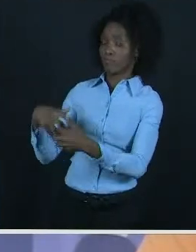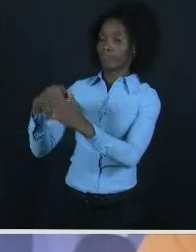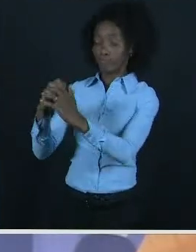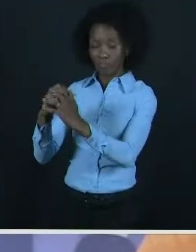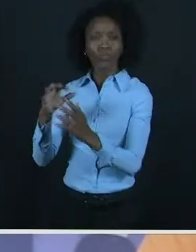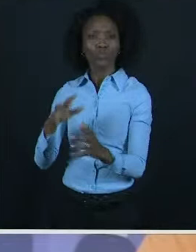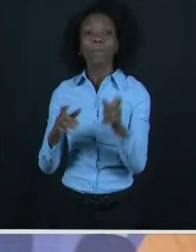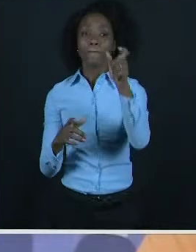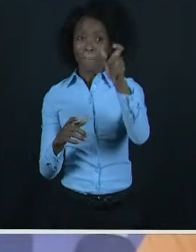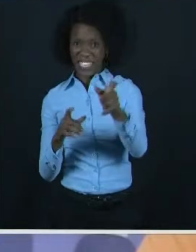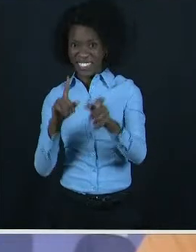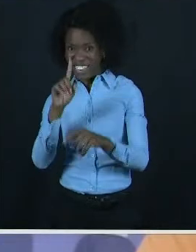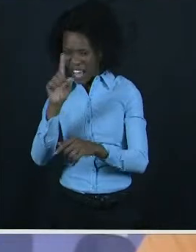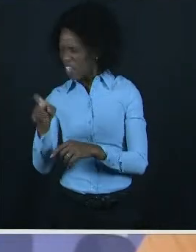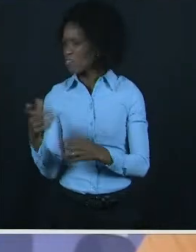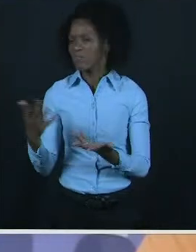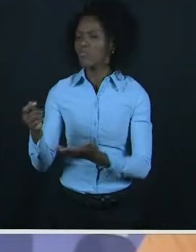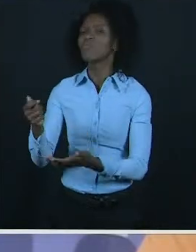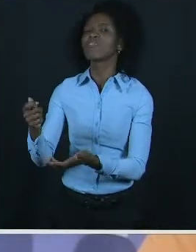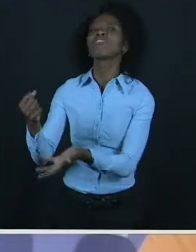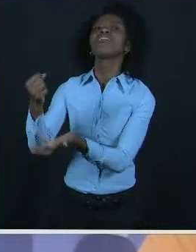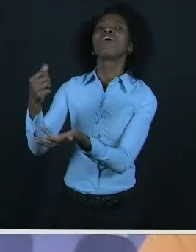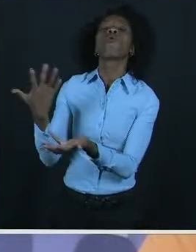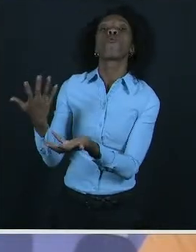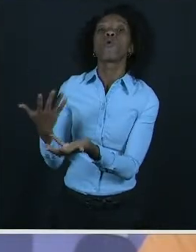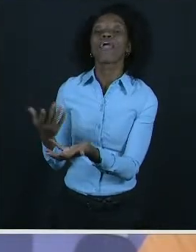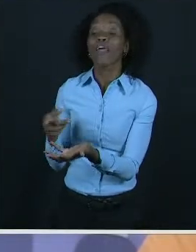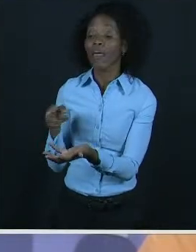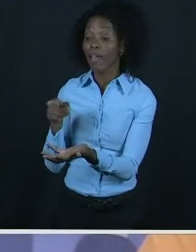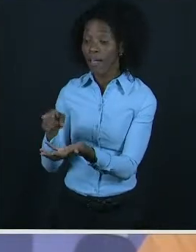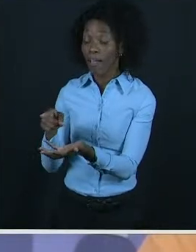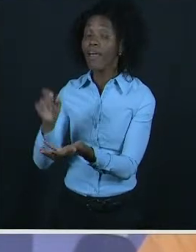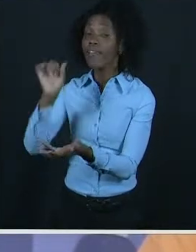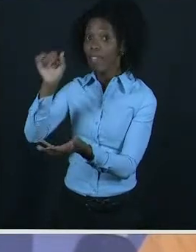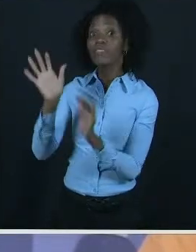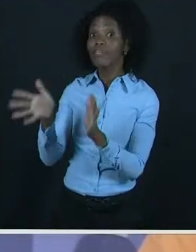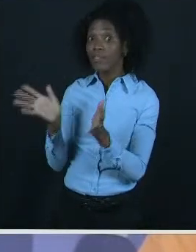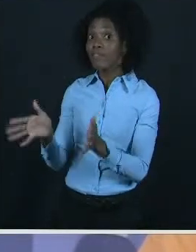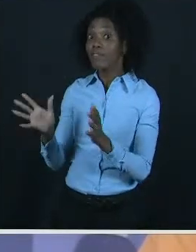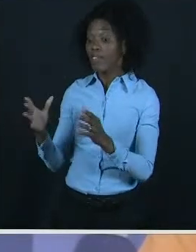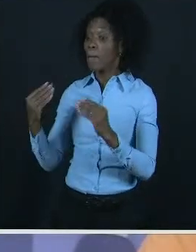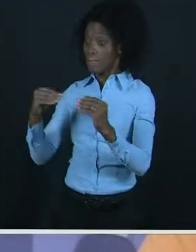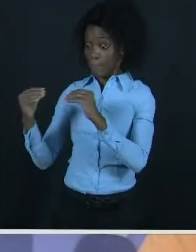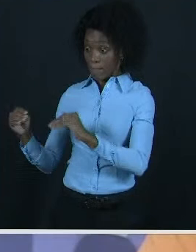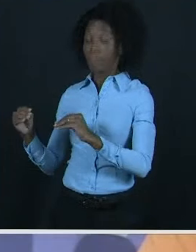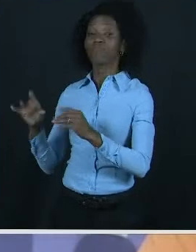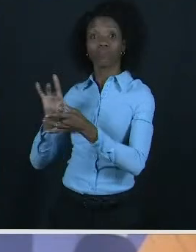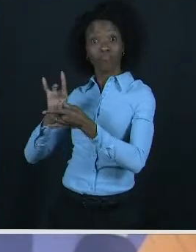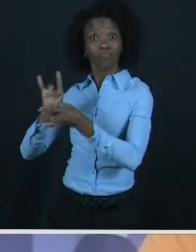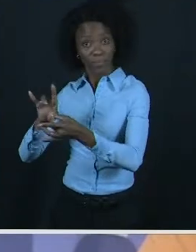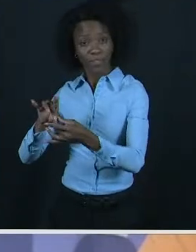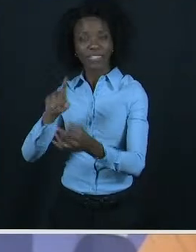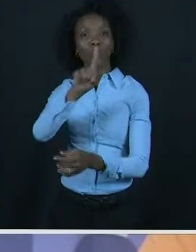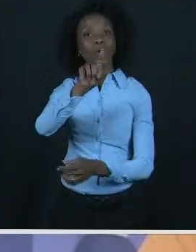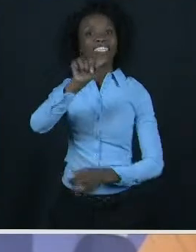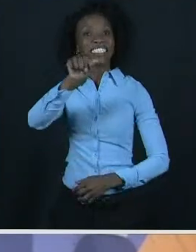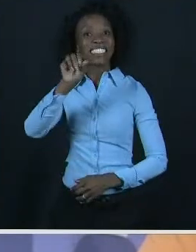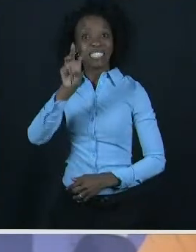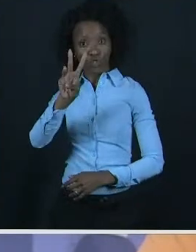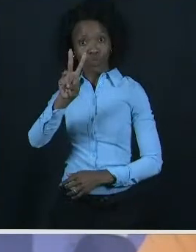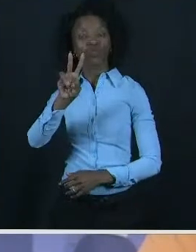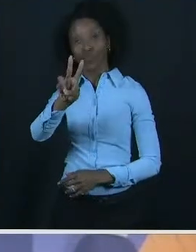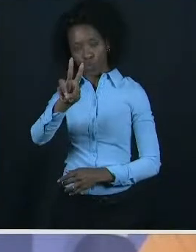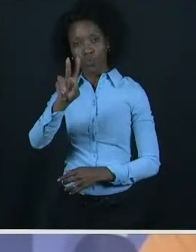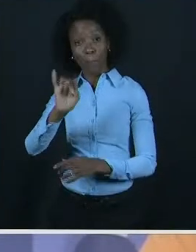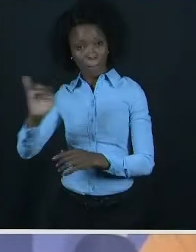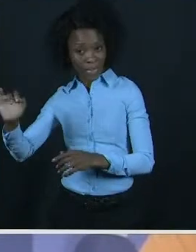was Fund 1, which received a commitment of 162 million and has